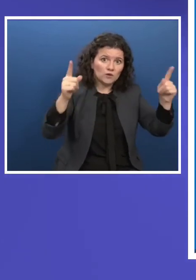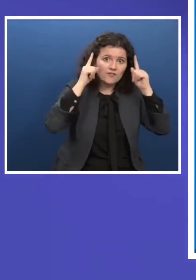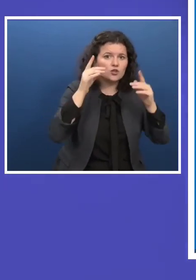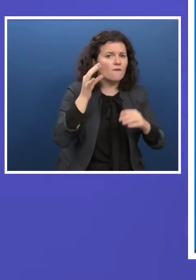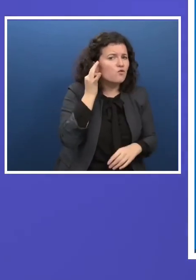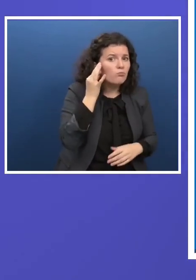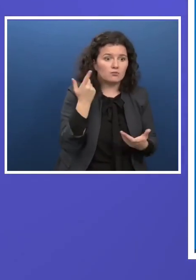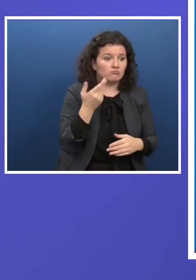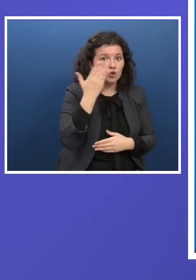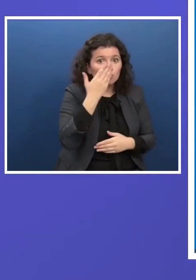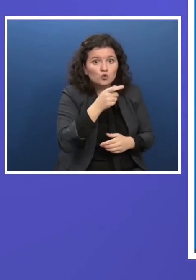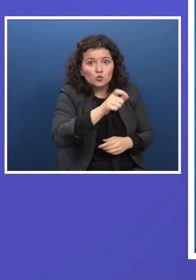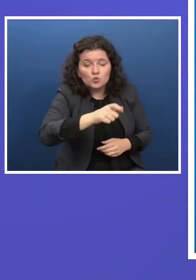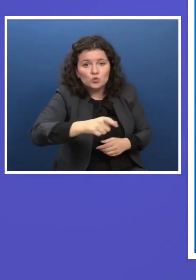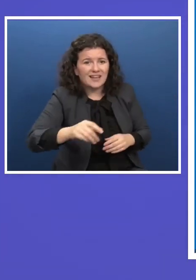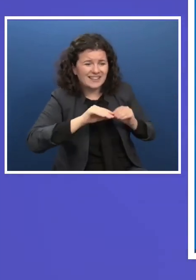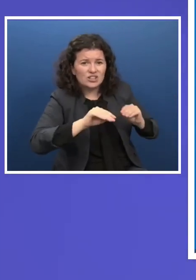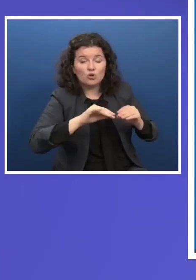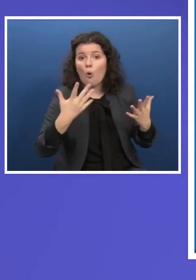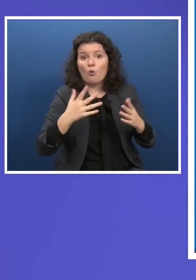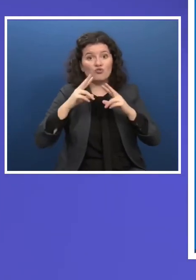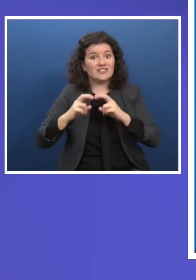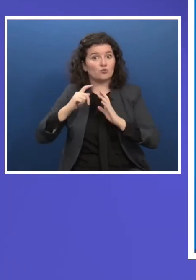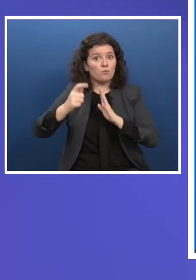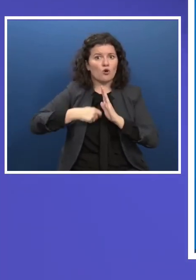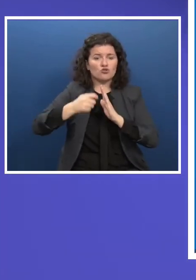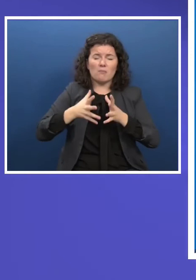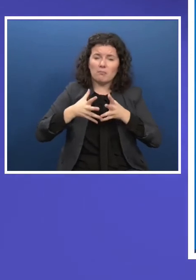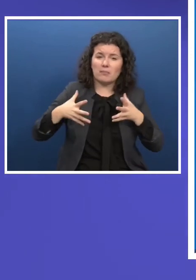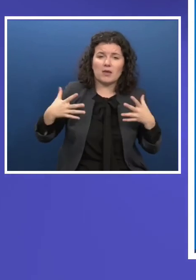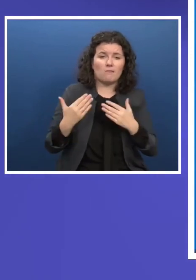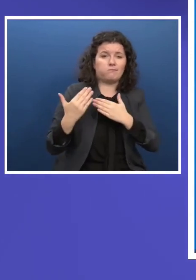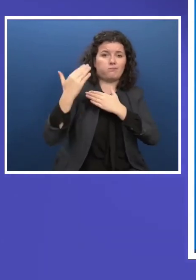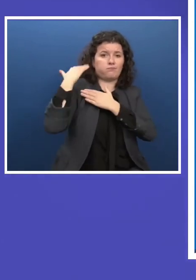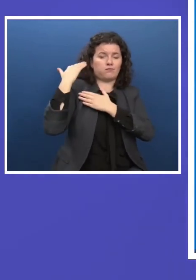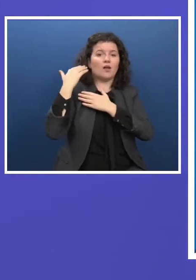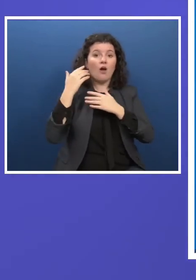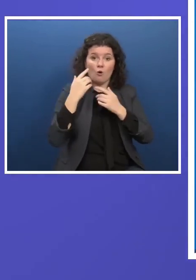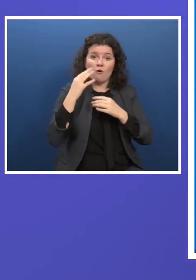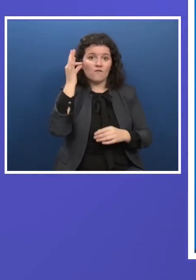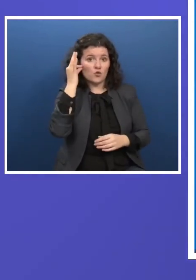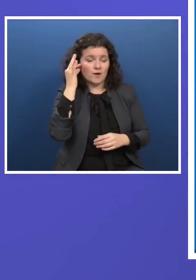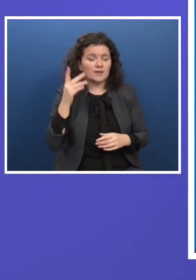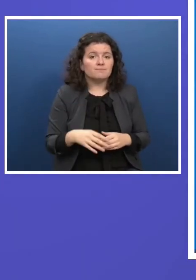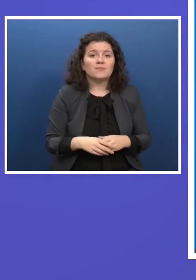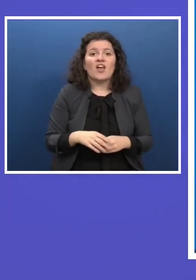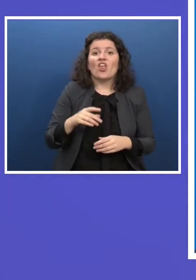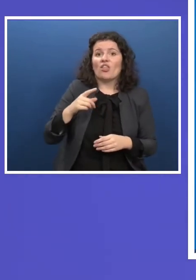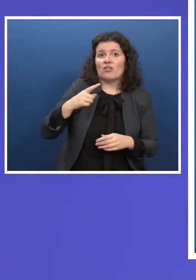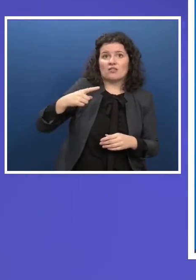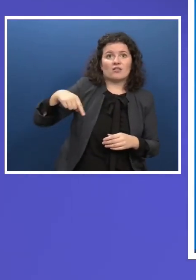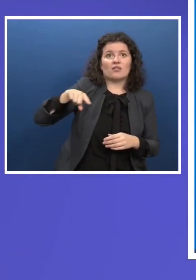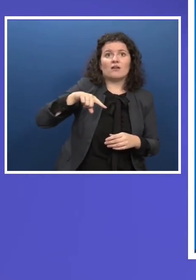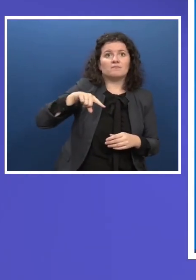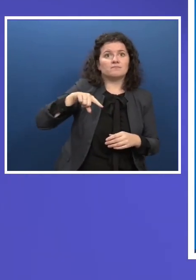who have big research projects. But most of the time, it's very welcome that they are women scientists, that they